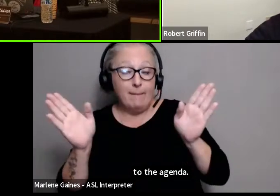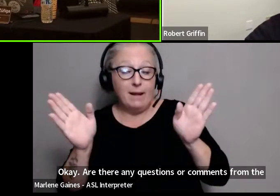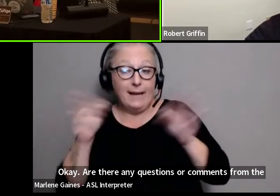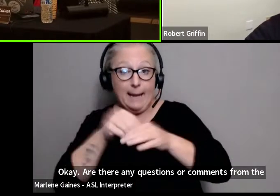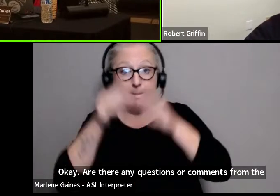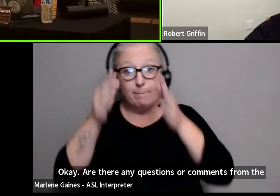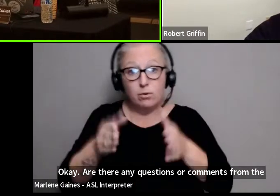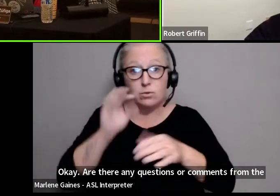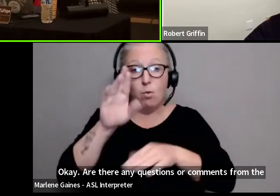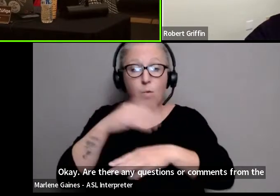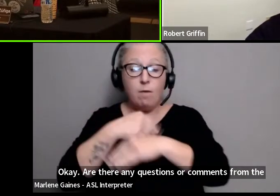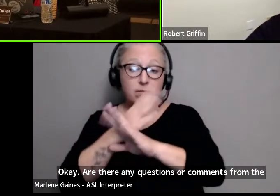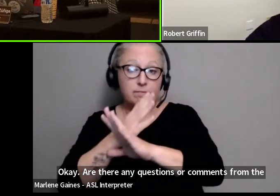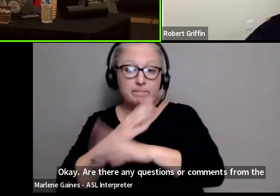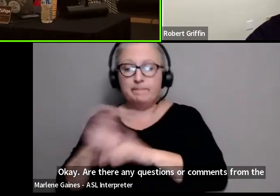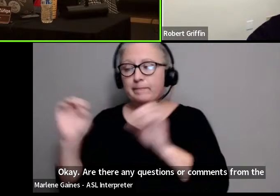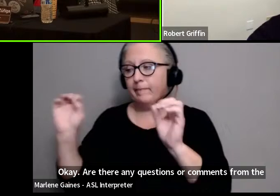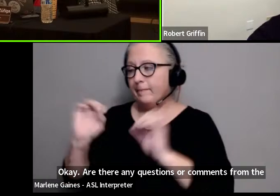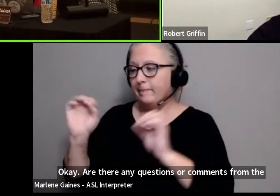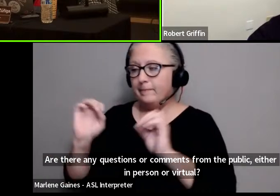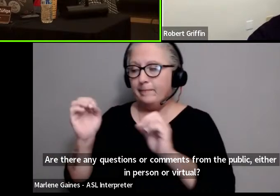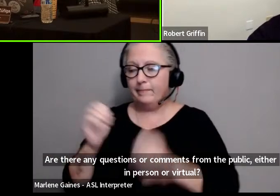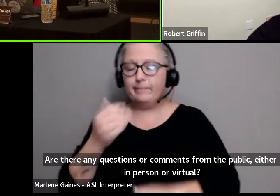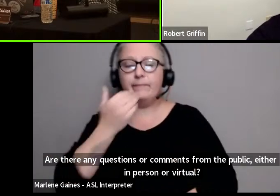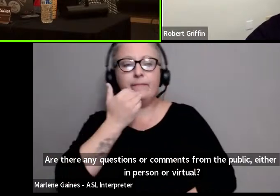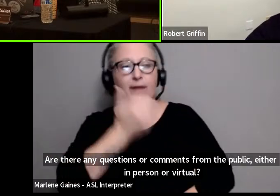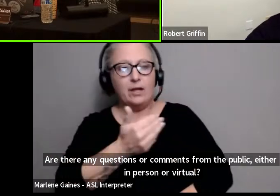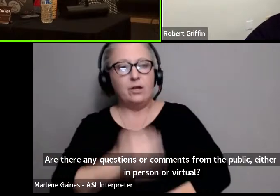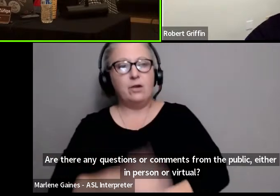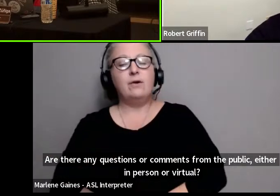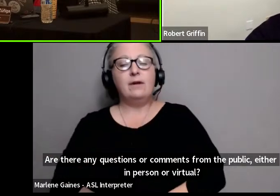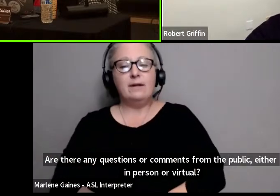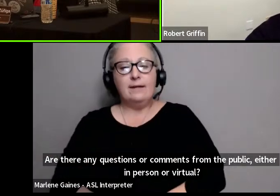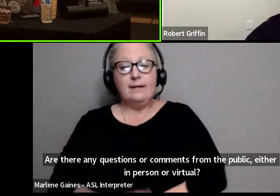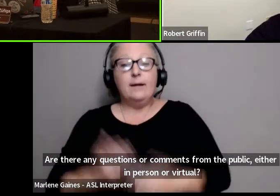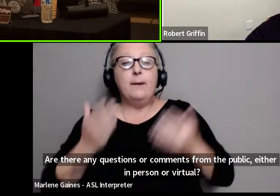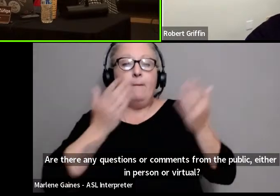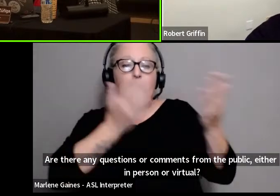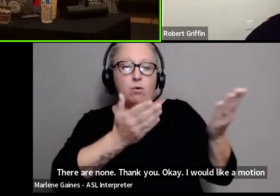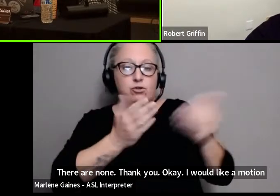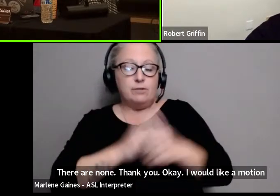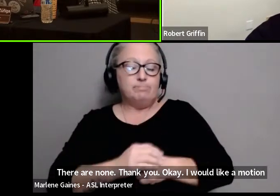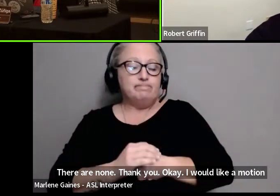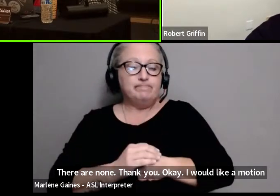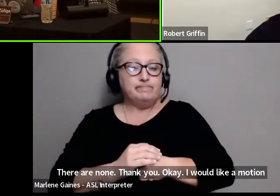person or virtual? There are none. Thank you. Okay, I would like a motion.